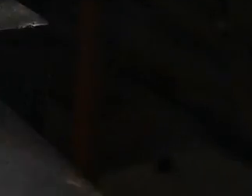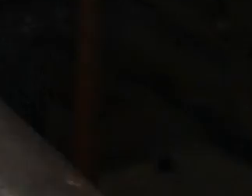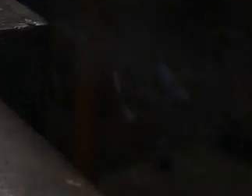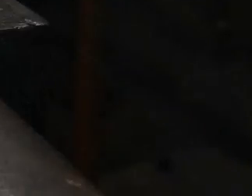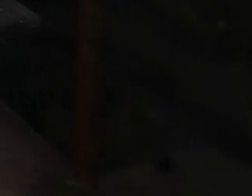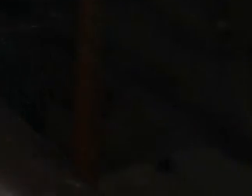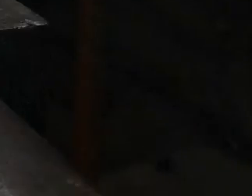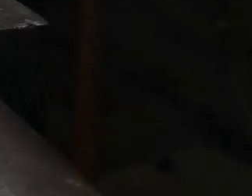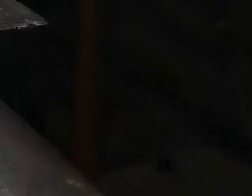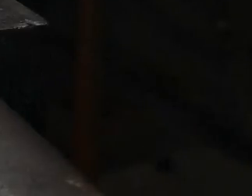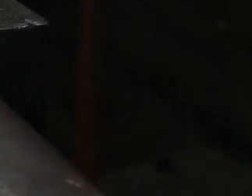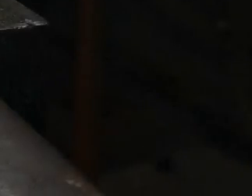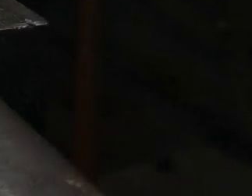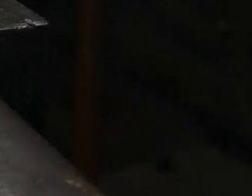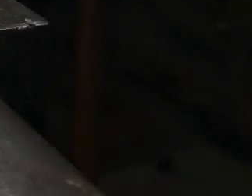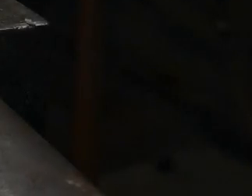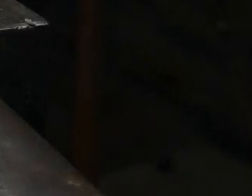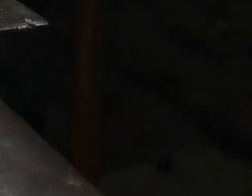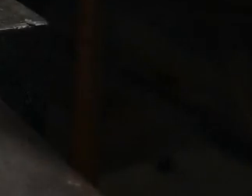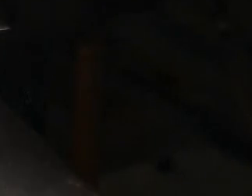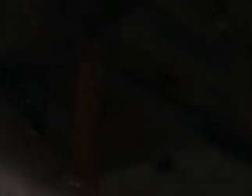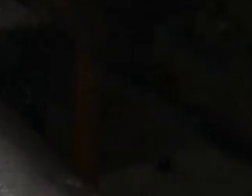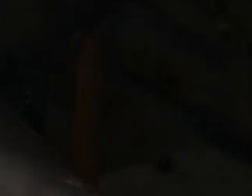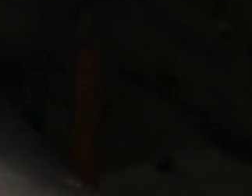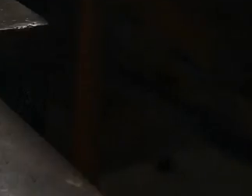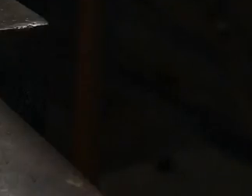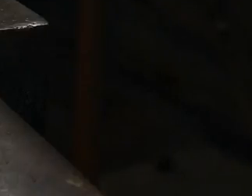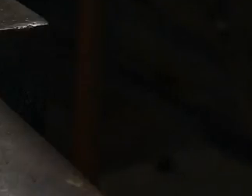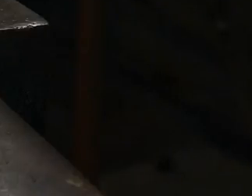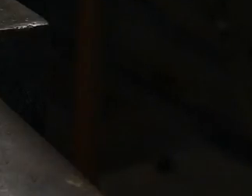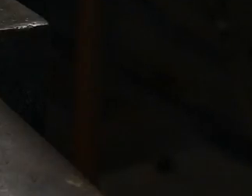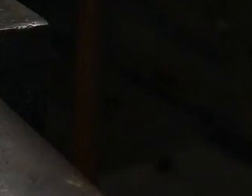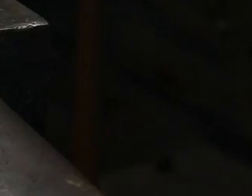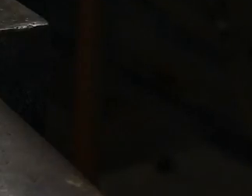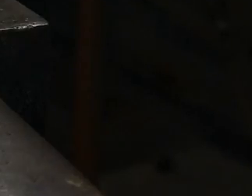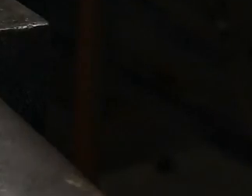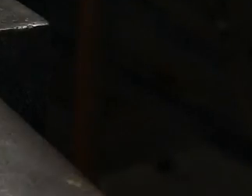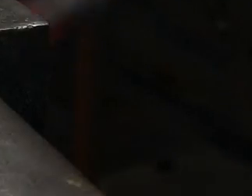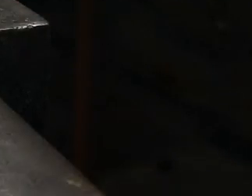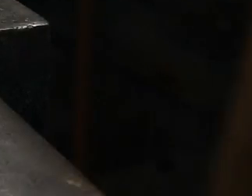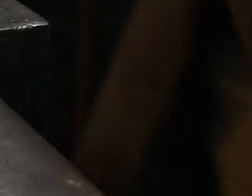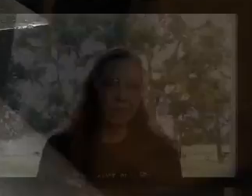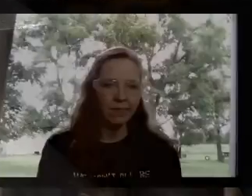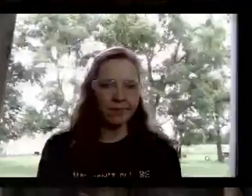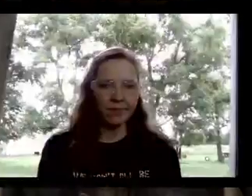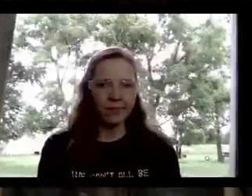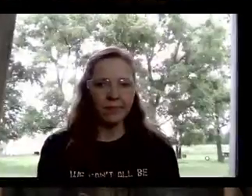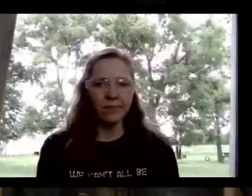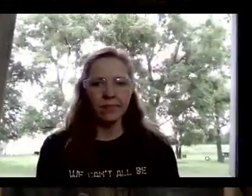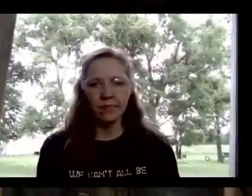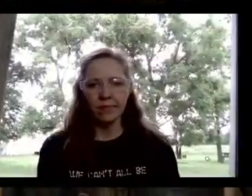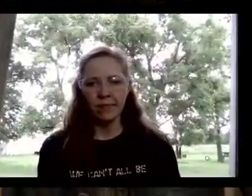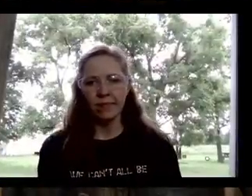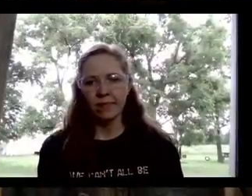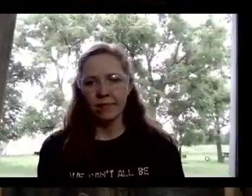show you what I mean by that. And now we're ready to forge this out into the next cheek.